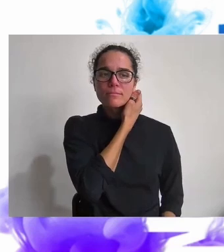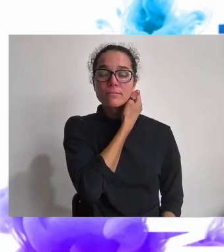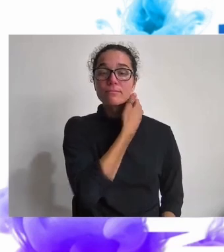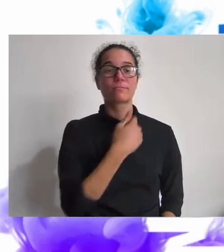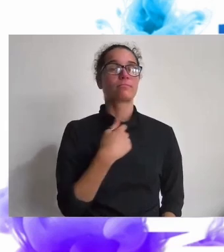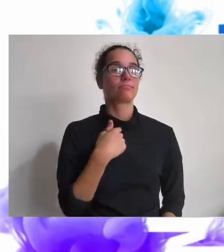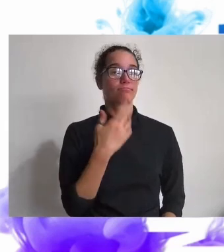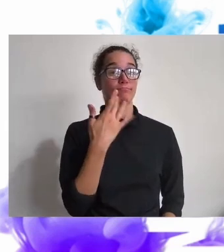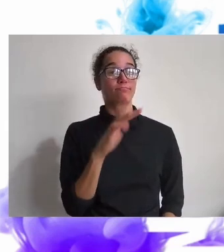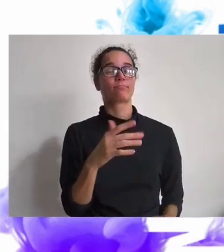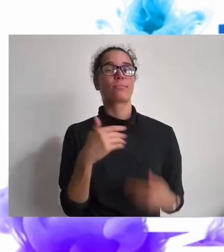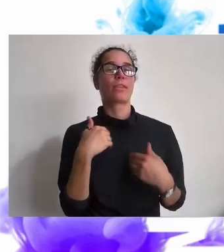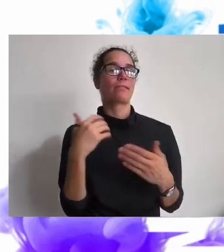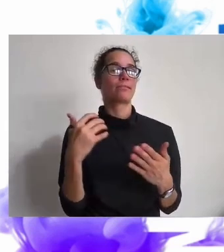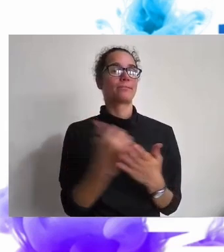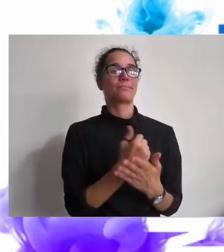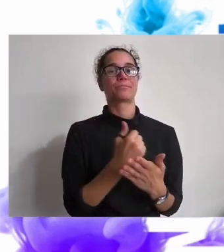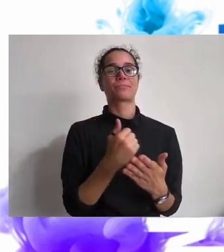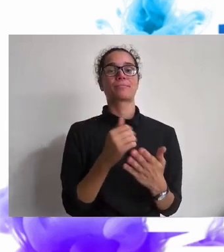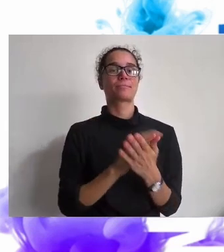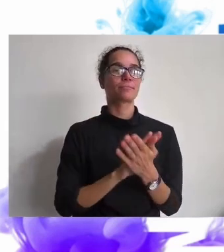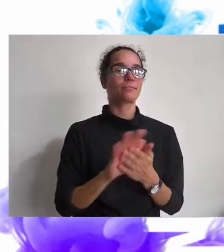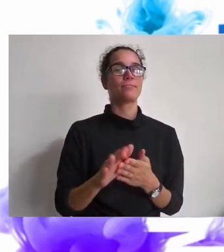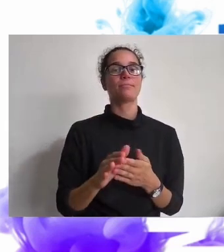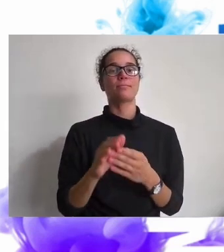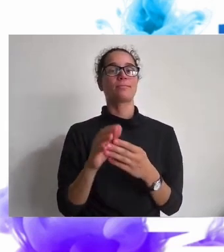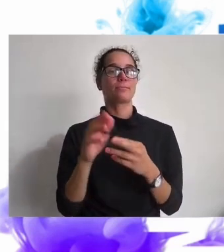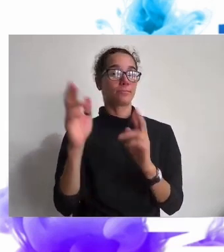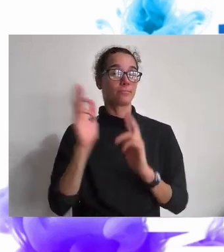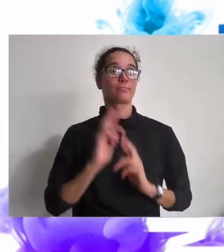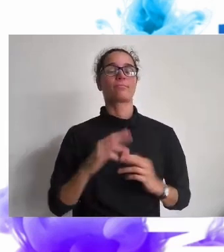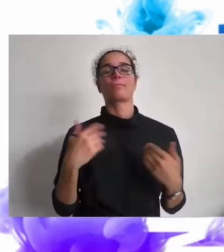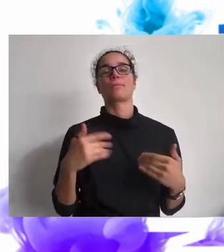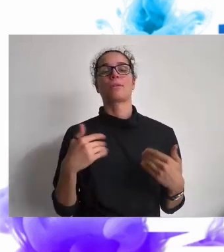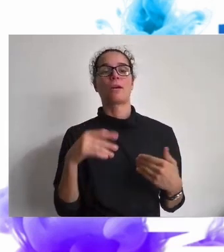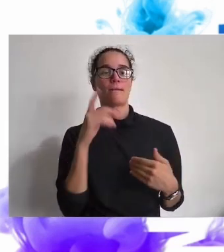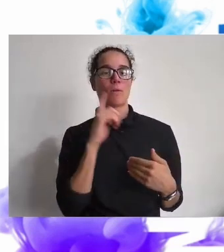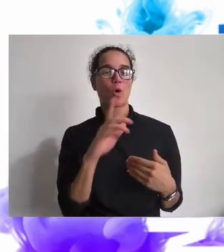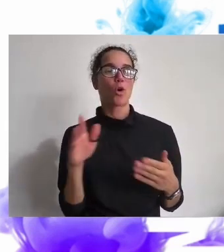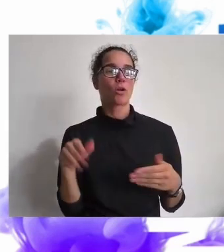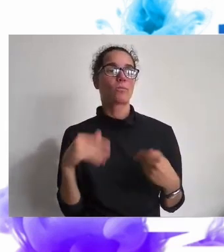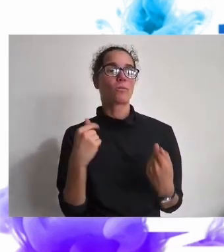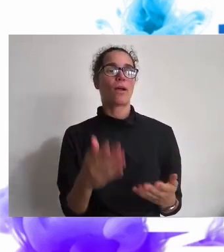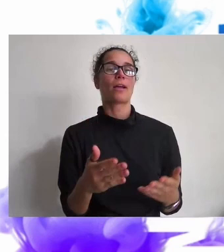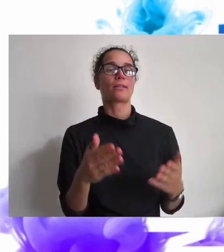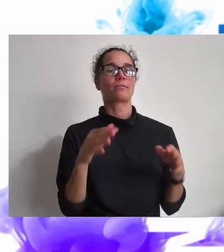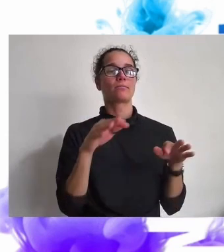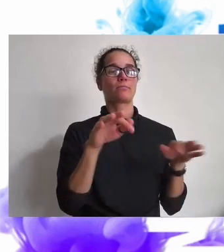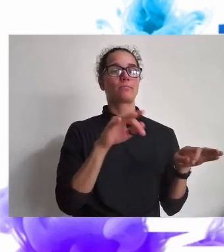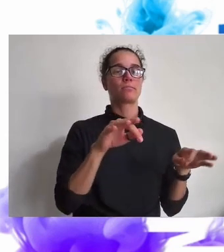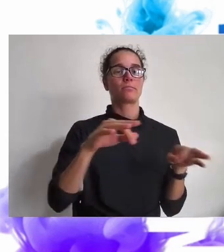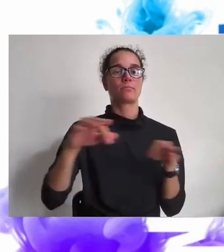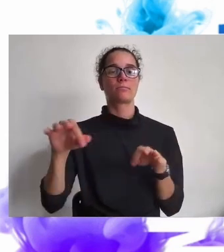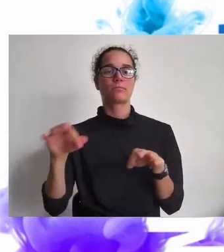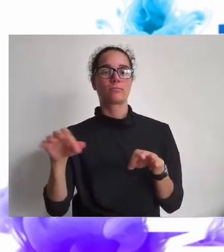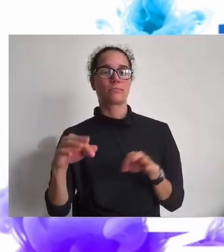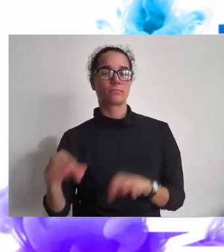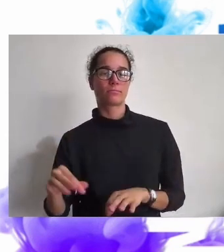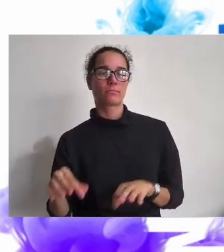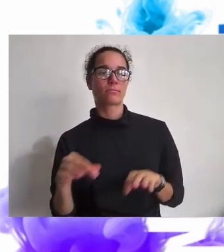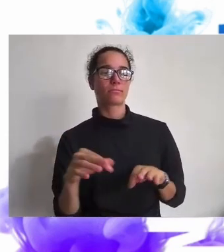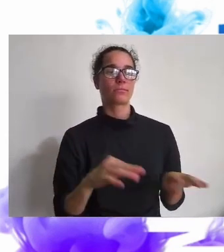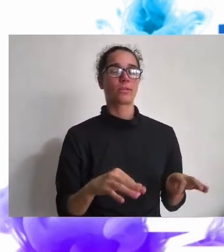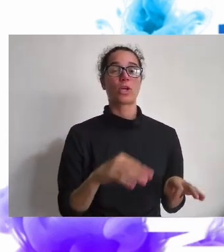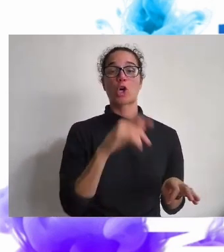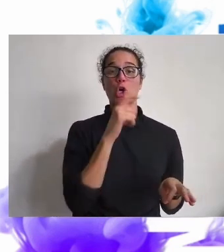and luxury and privilege to provide an overview of today's panel as well as